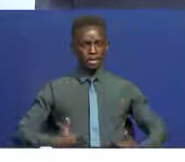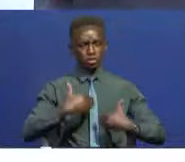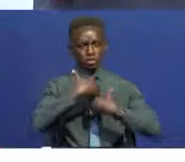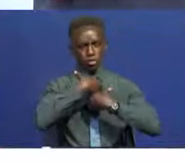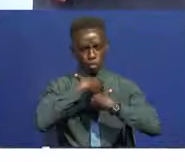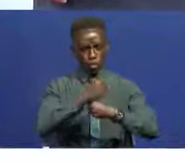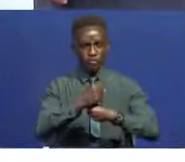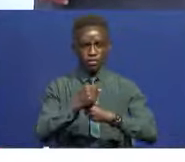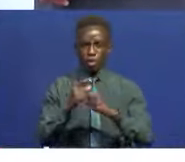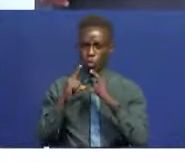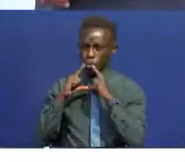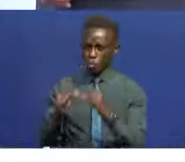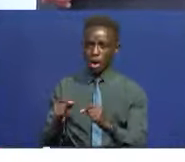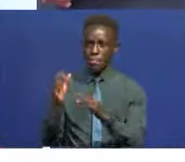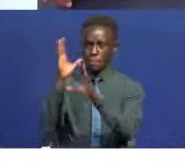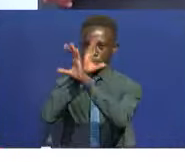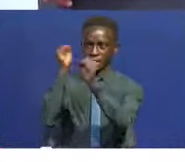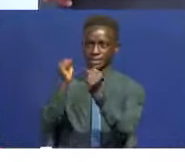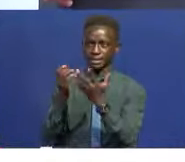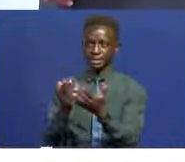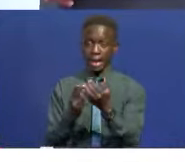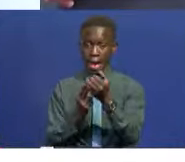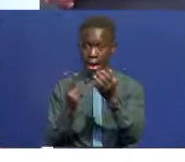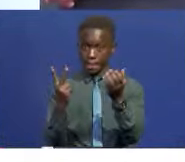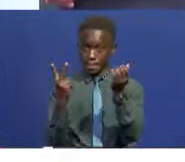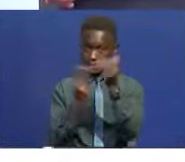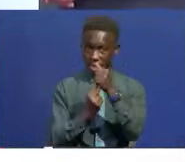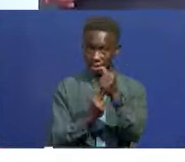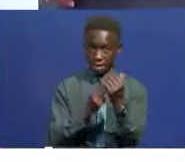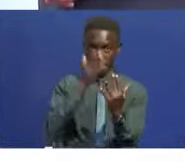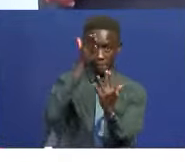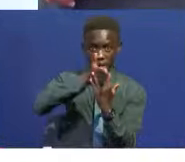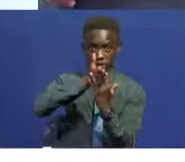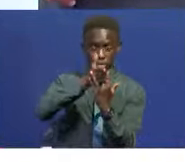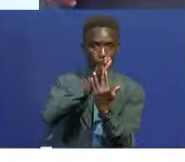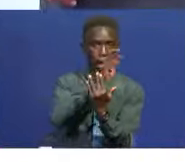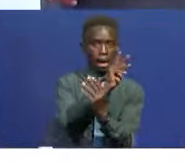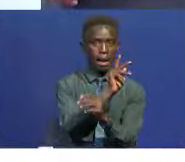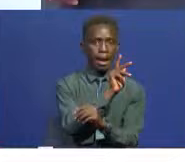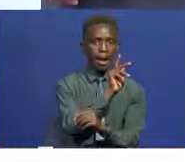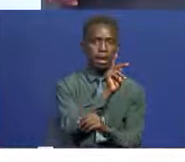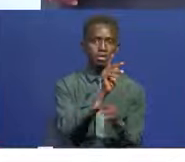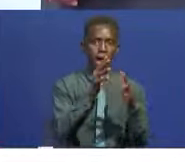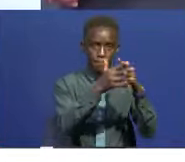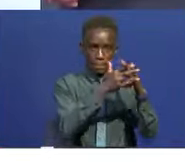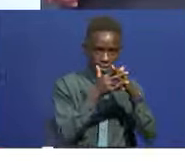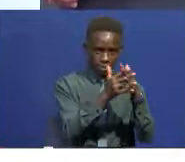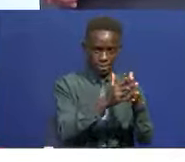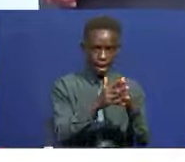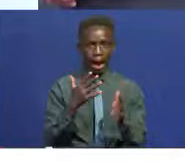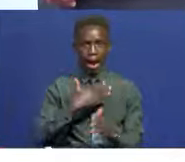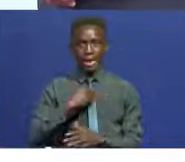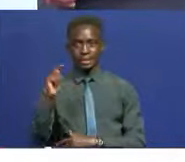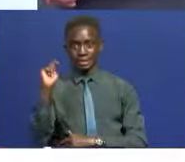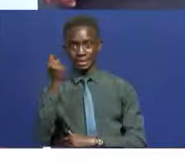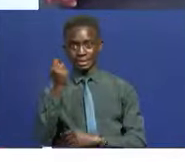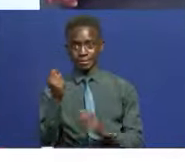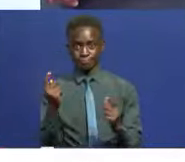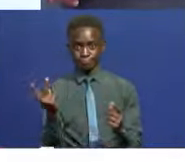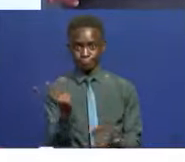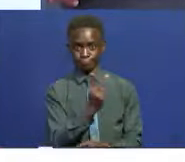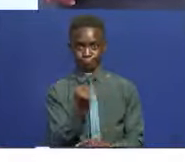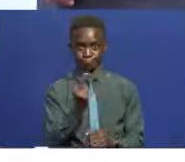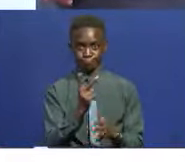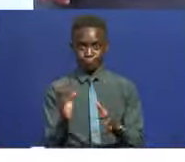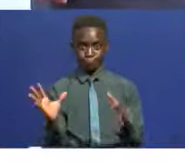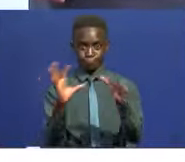Mr. President, that the partnership between the United States of America and Kenya will give